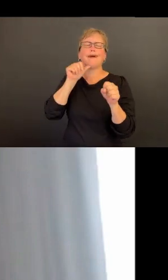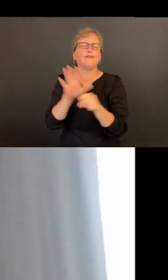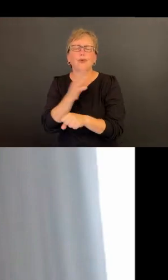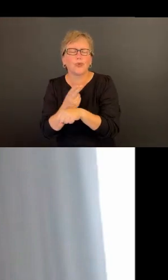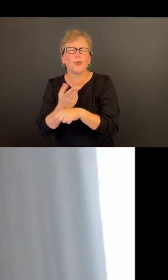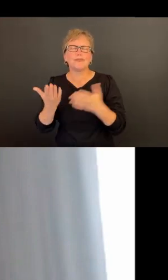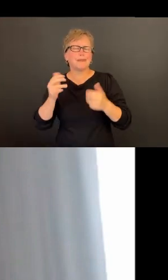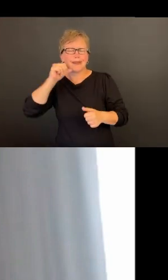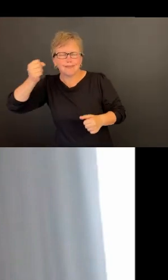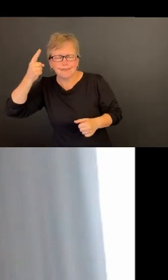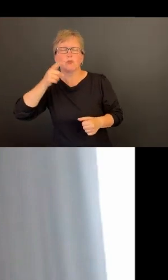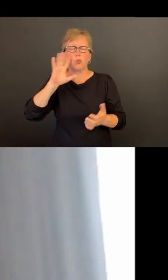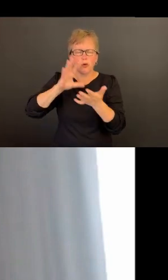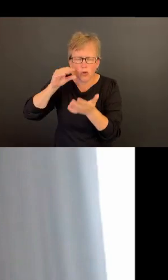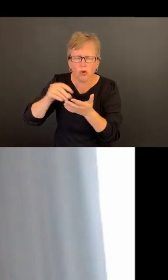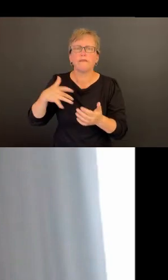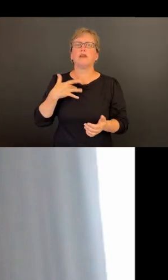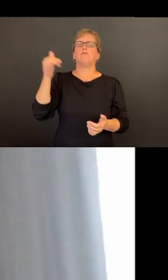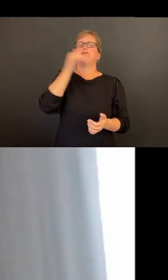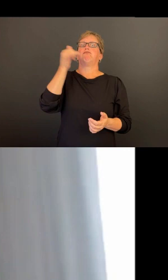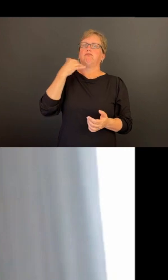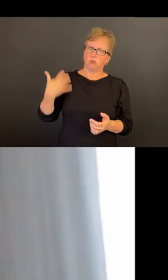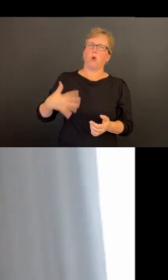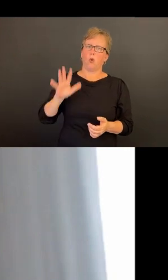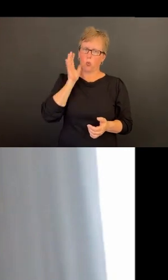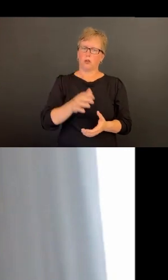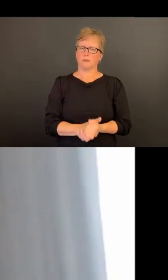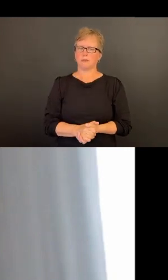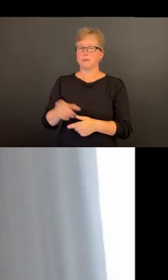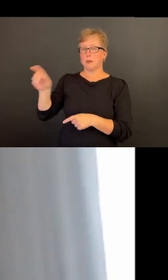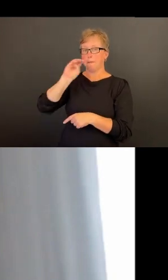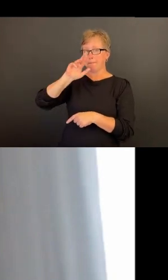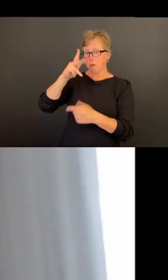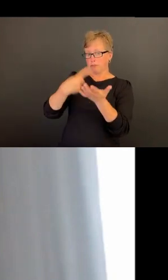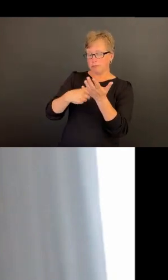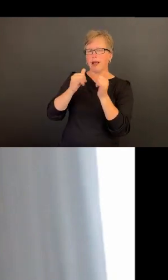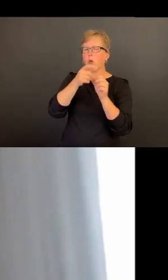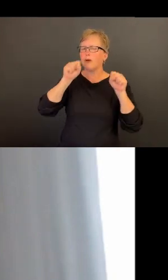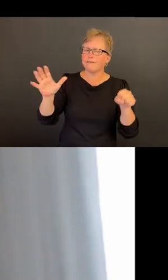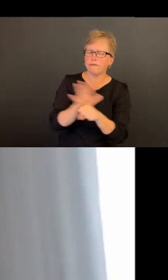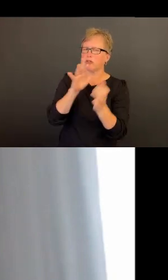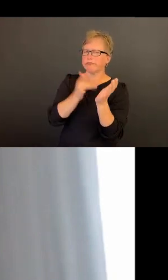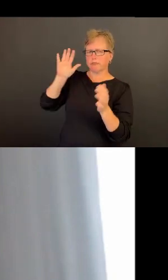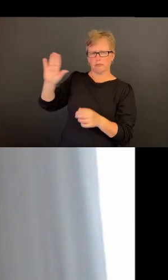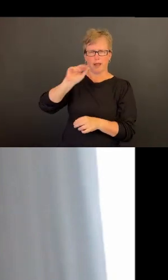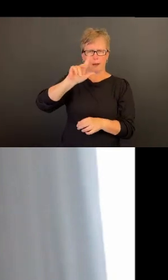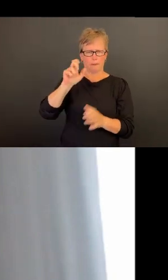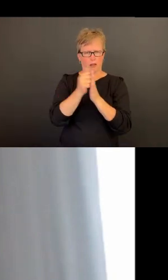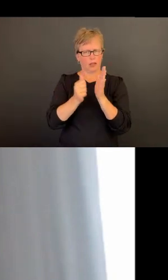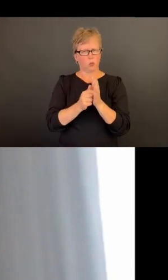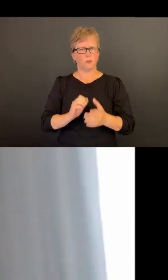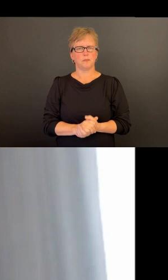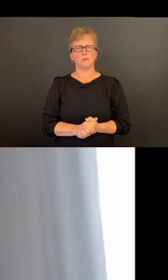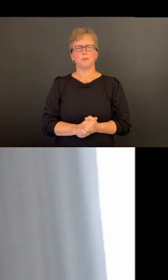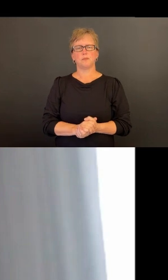avenue to savings that at the very least removes the disincentive for you to save funds. And at the very most is going to empower you in ways